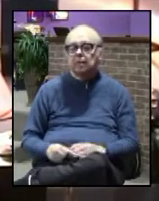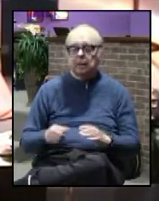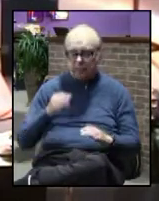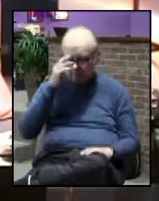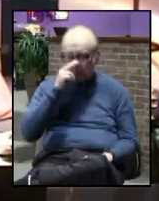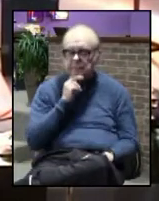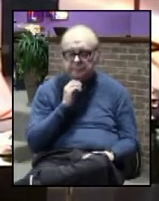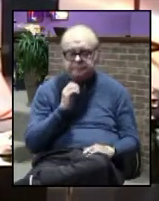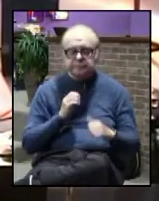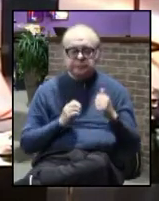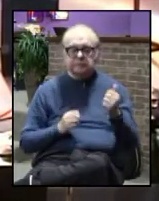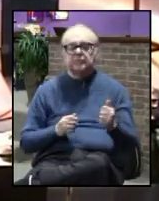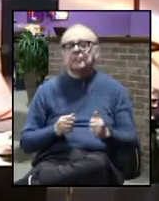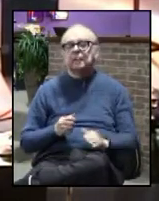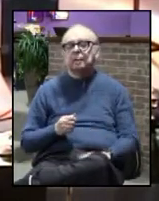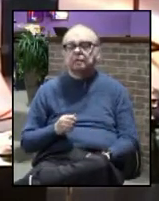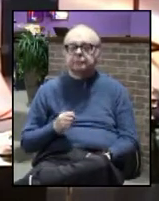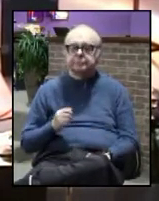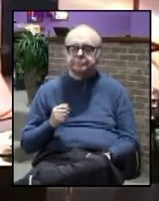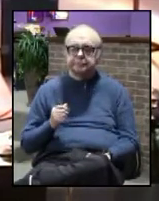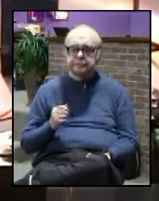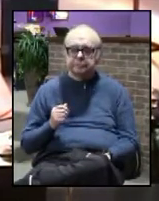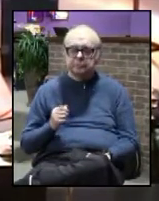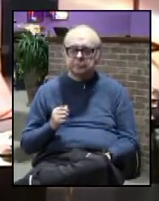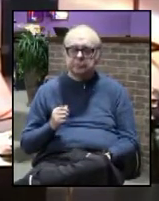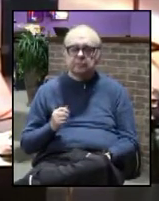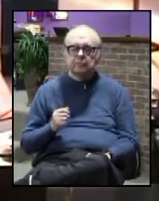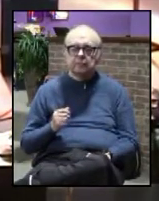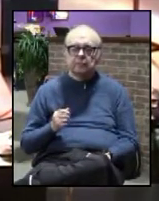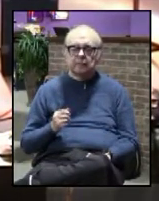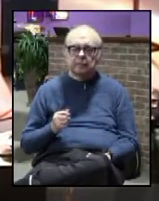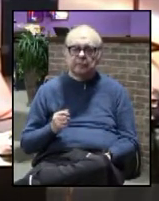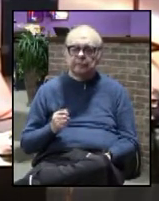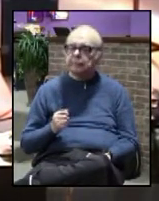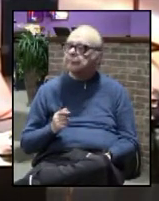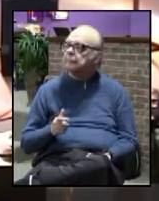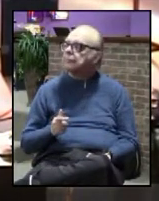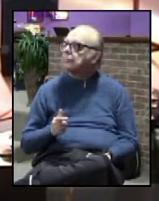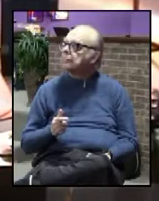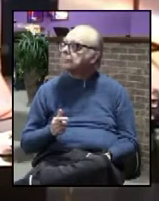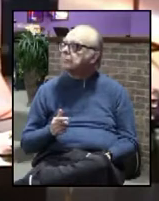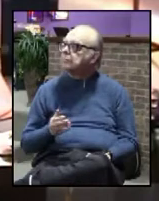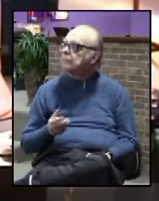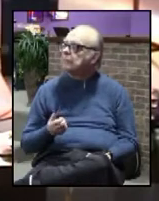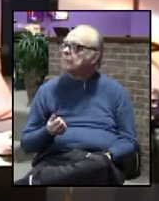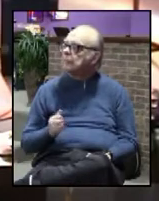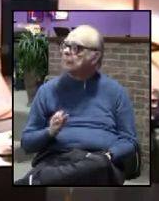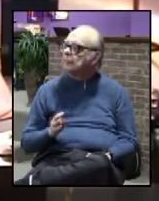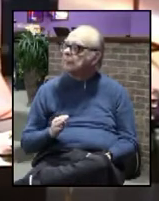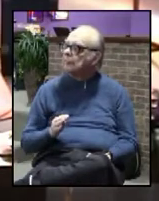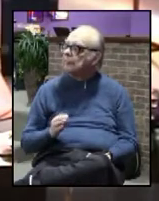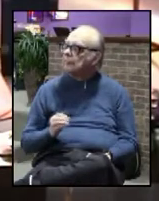Hebrews 10, 24 through 35. Linda, if you would, skip the next slide and go.